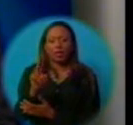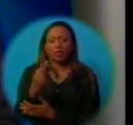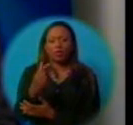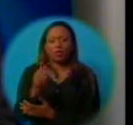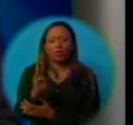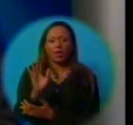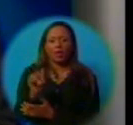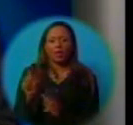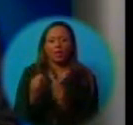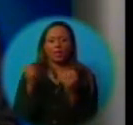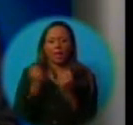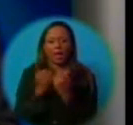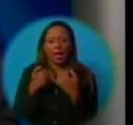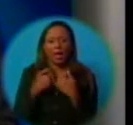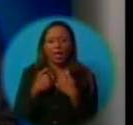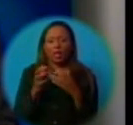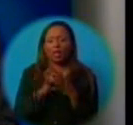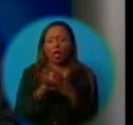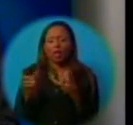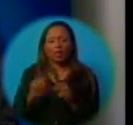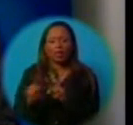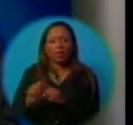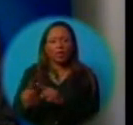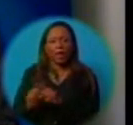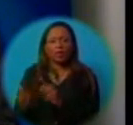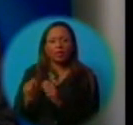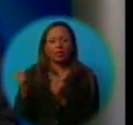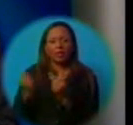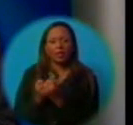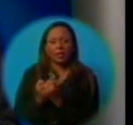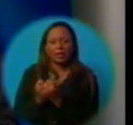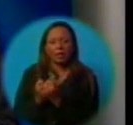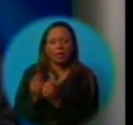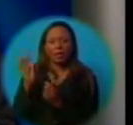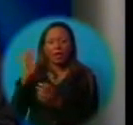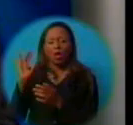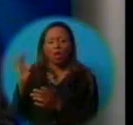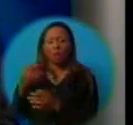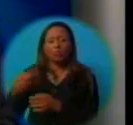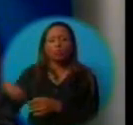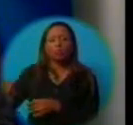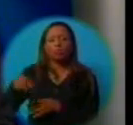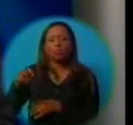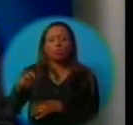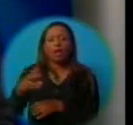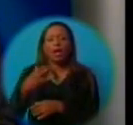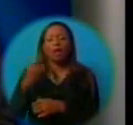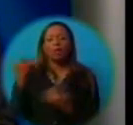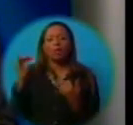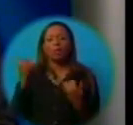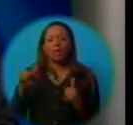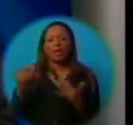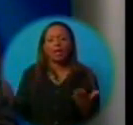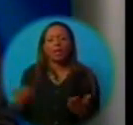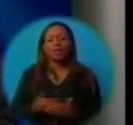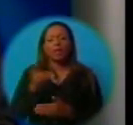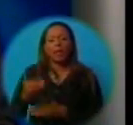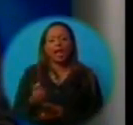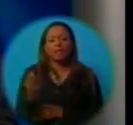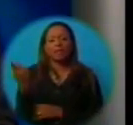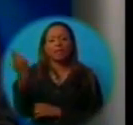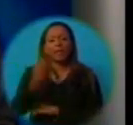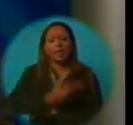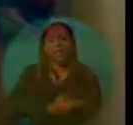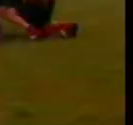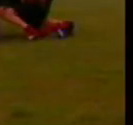is entertaining a number of touring teams from the United Kingdom, with a number of games scheduled for the Garrison Savannah over the next few